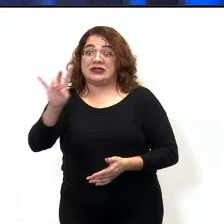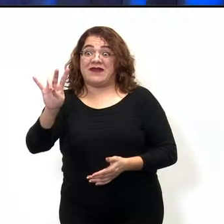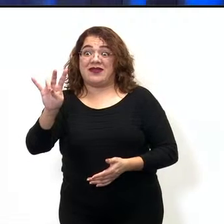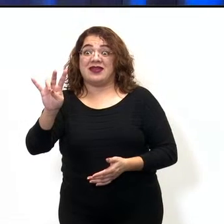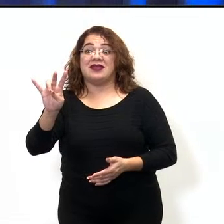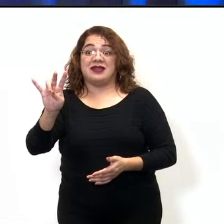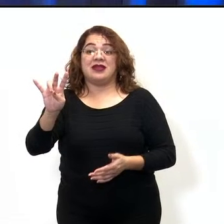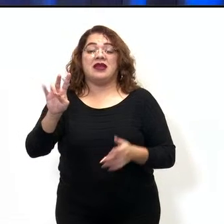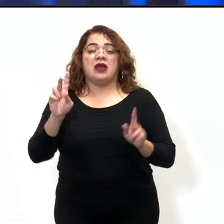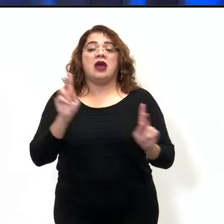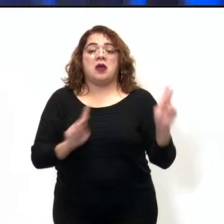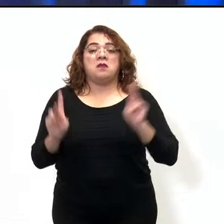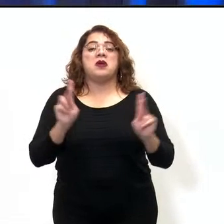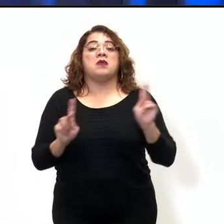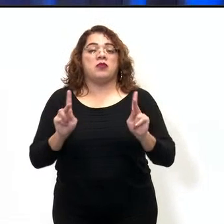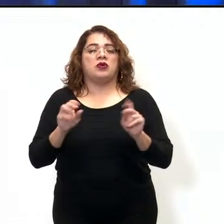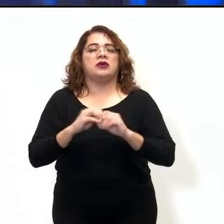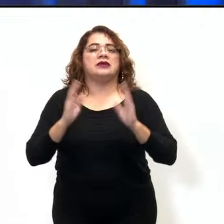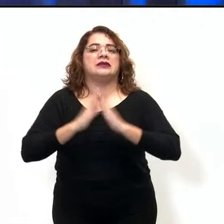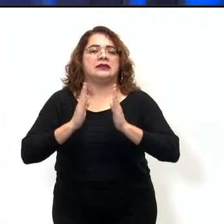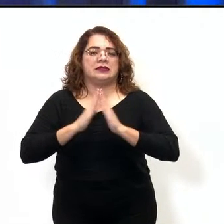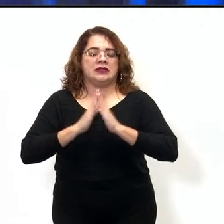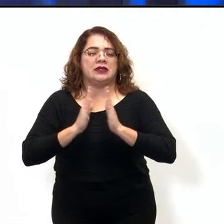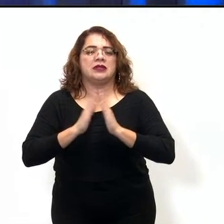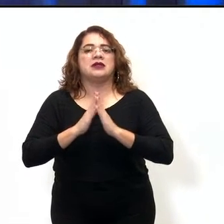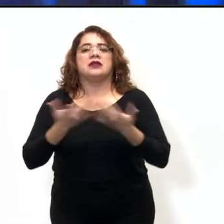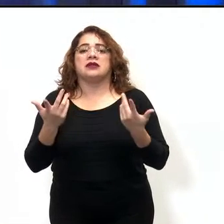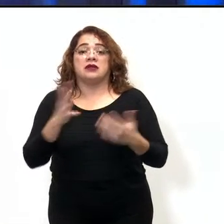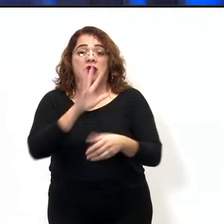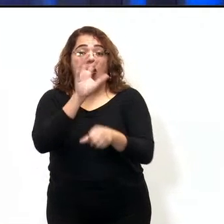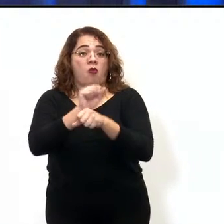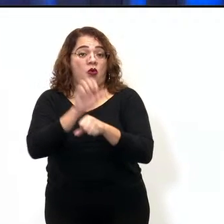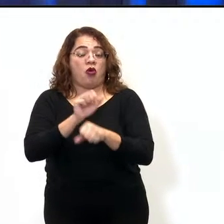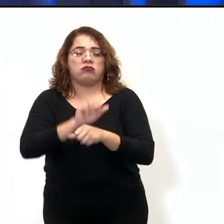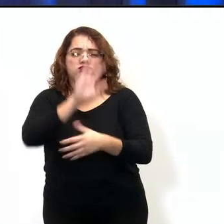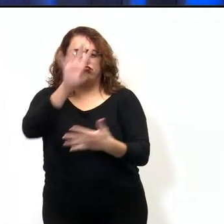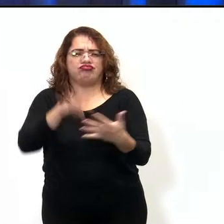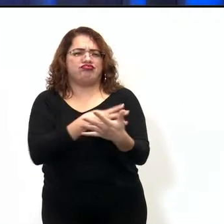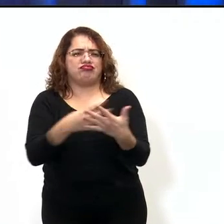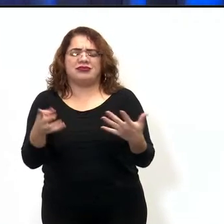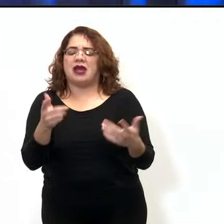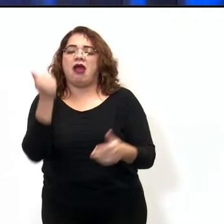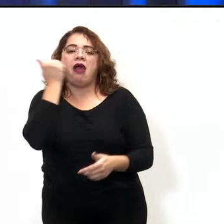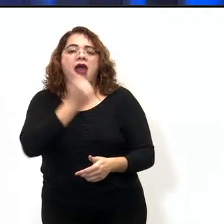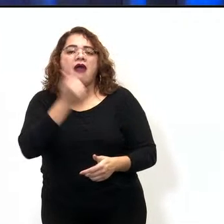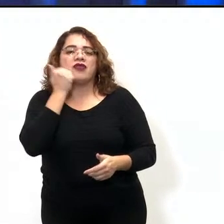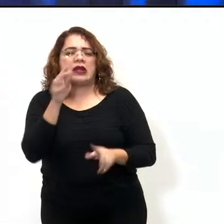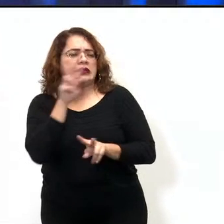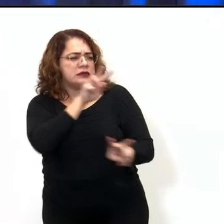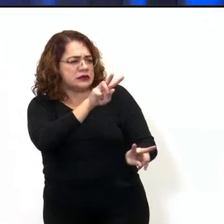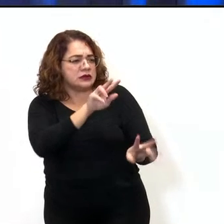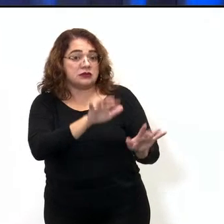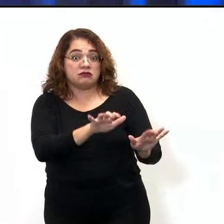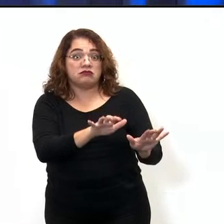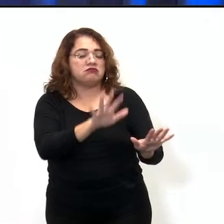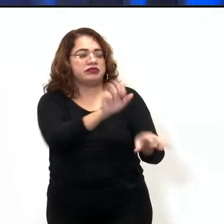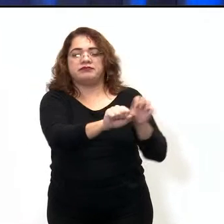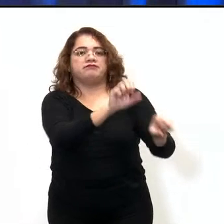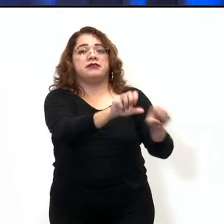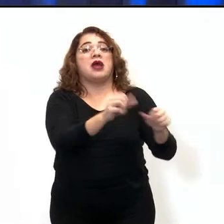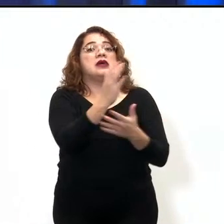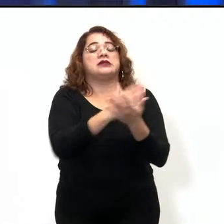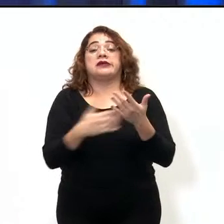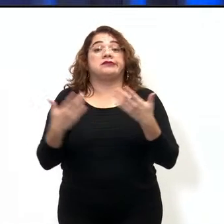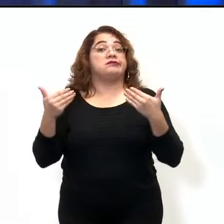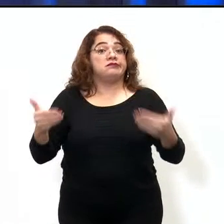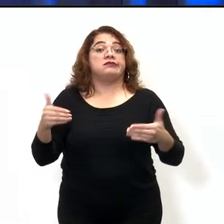the city. So the test sites are operating, the appointments are available, new appointments come online every day. Some people are walking